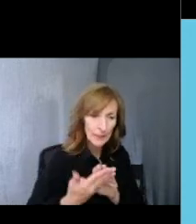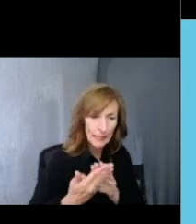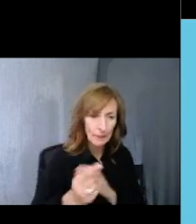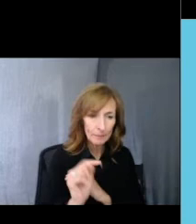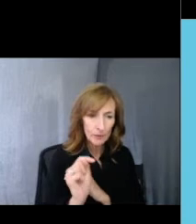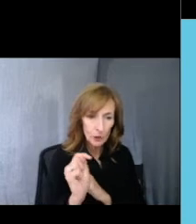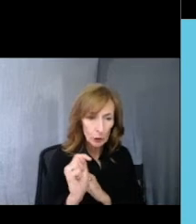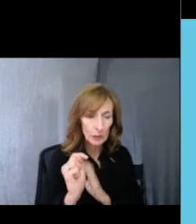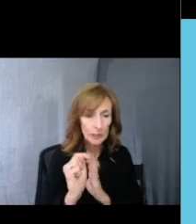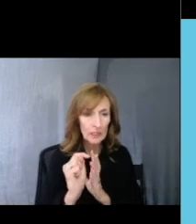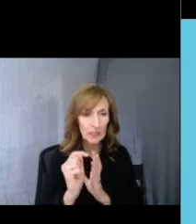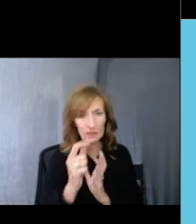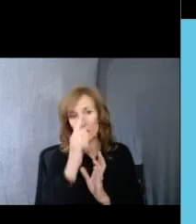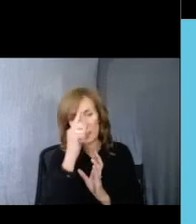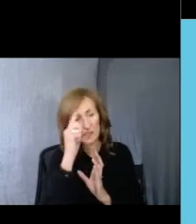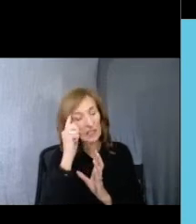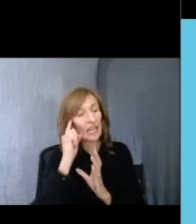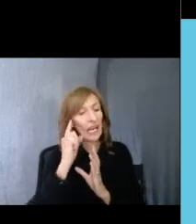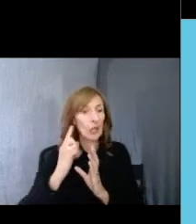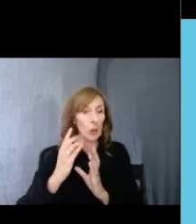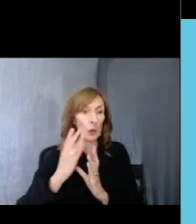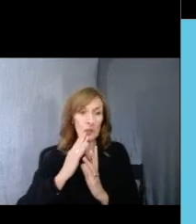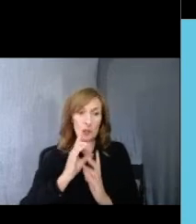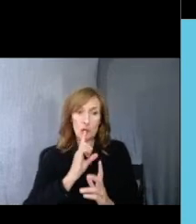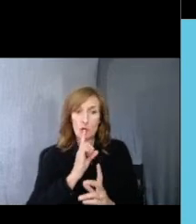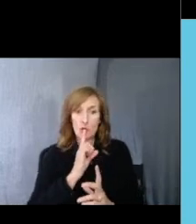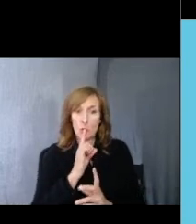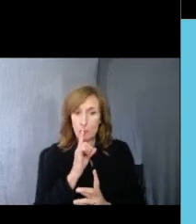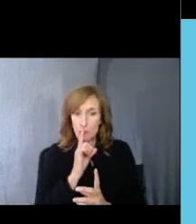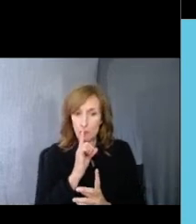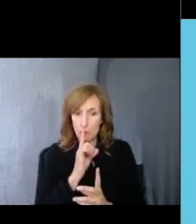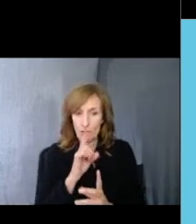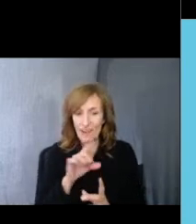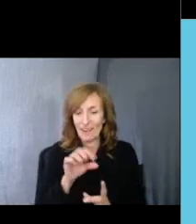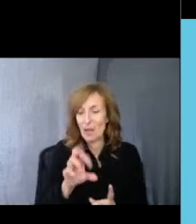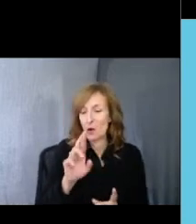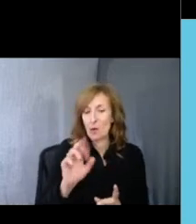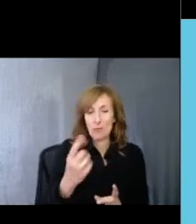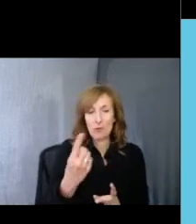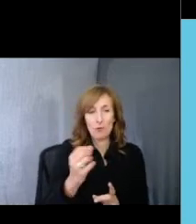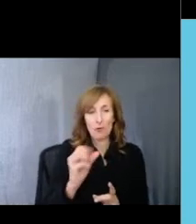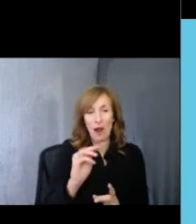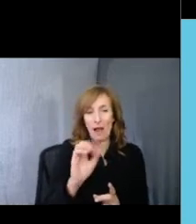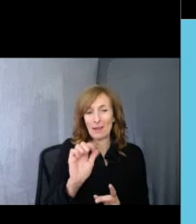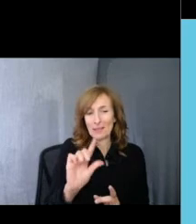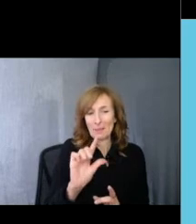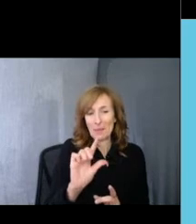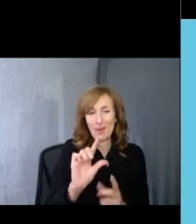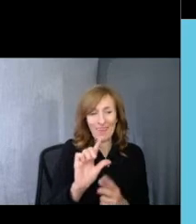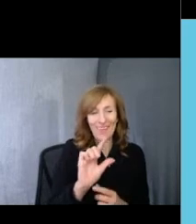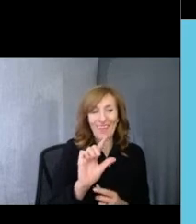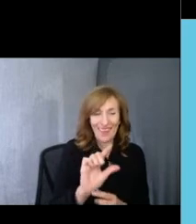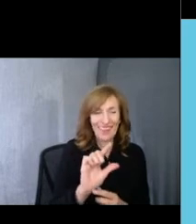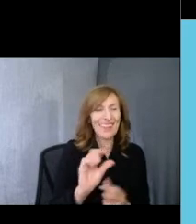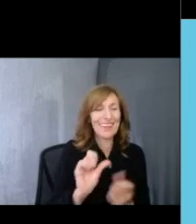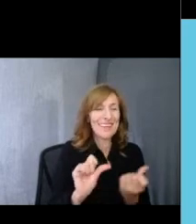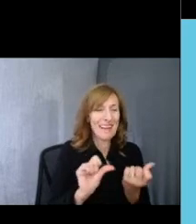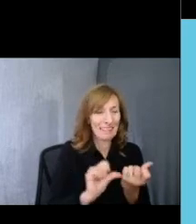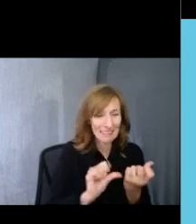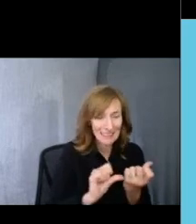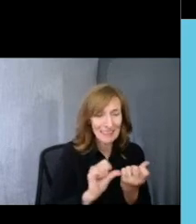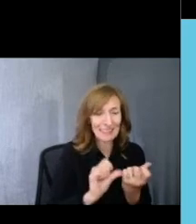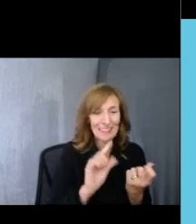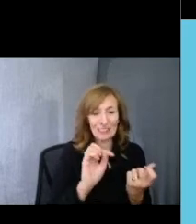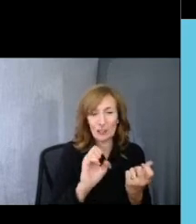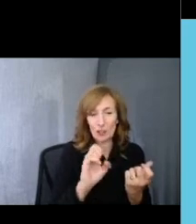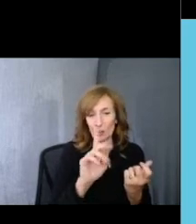really, there's a good reason they're called the proximal convoluted tubule and the distal convoluted tubule, this really complex tube